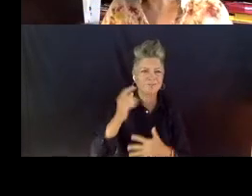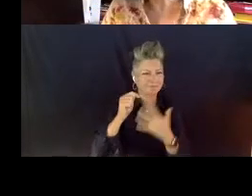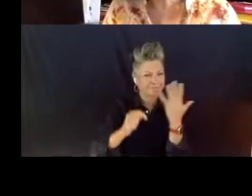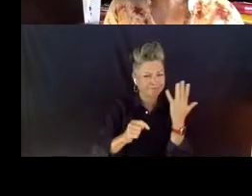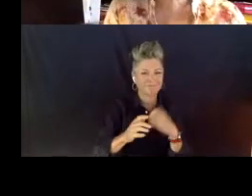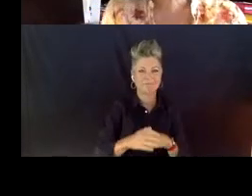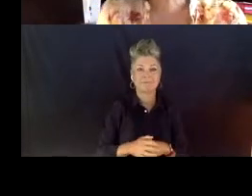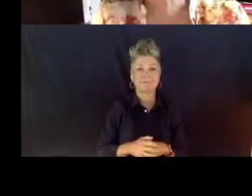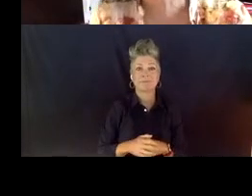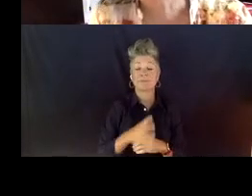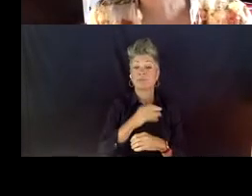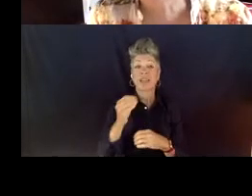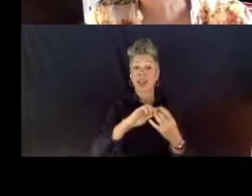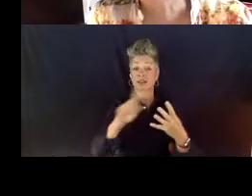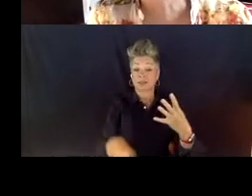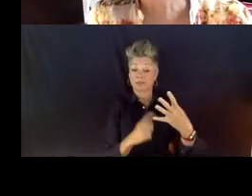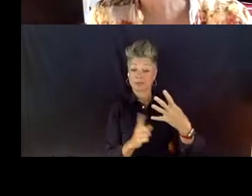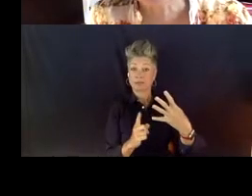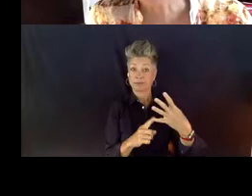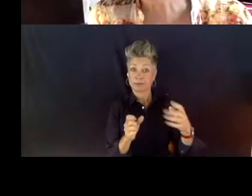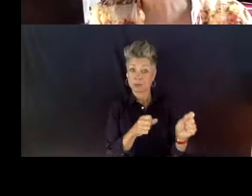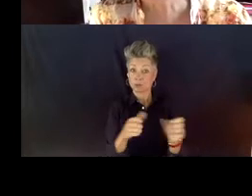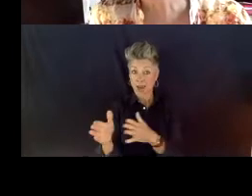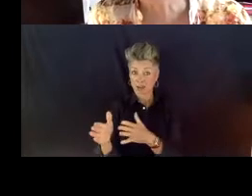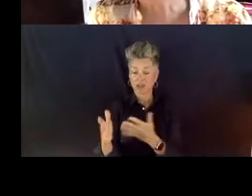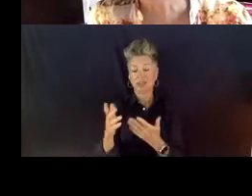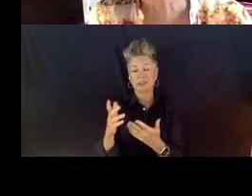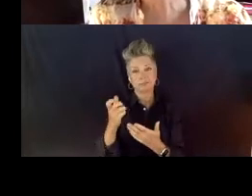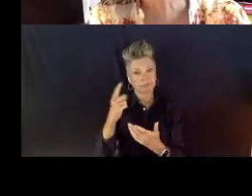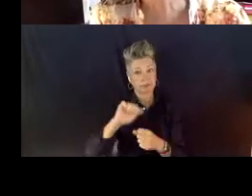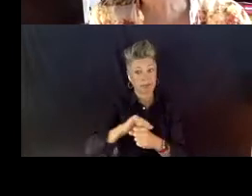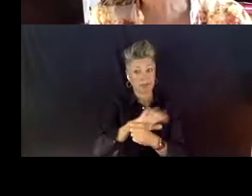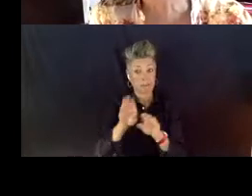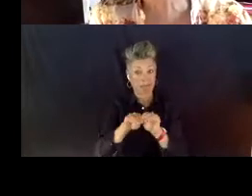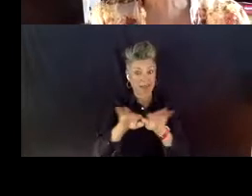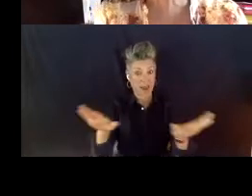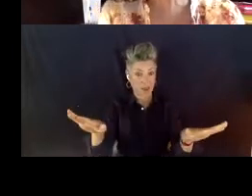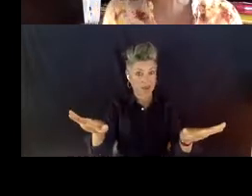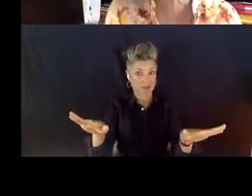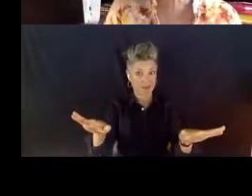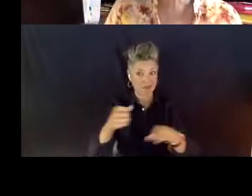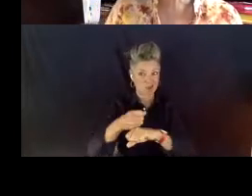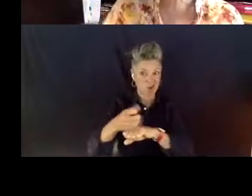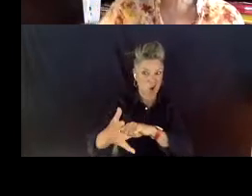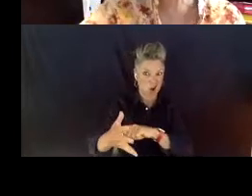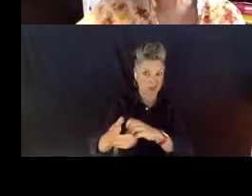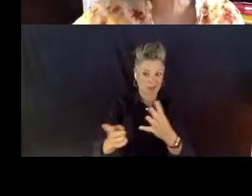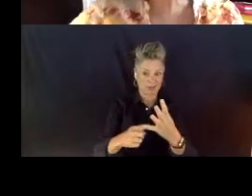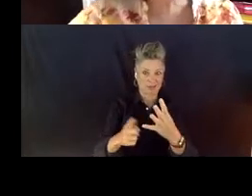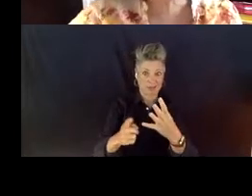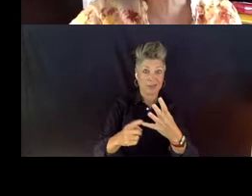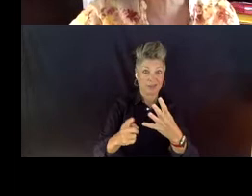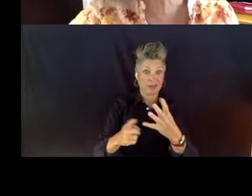And the last strategy, the pandemic brought upon us, but it's one of these things that I hope they